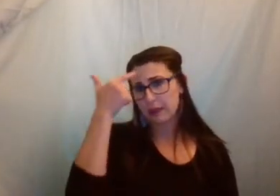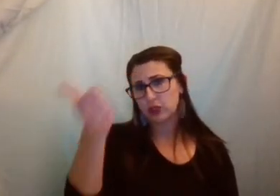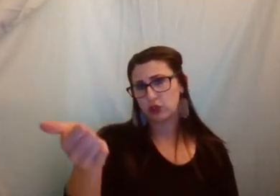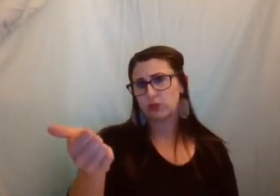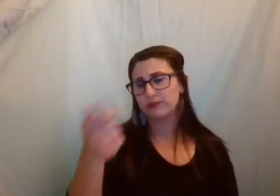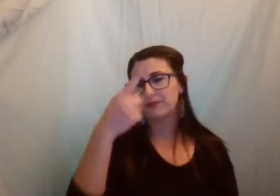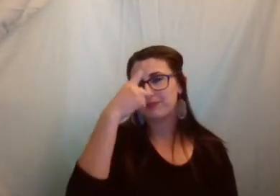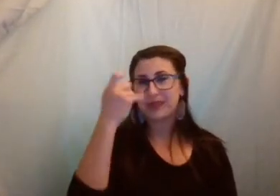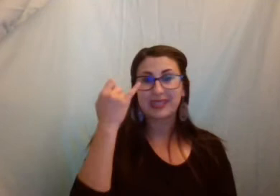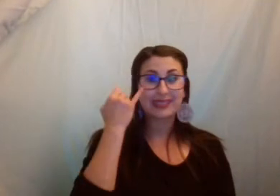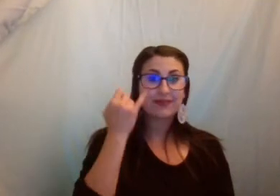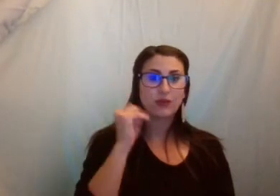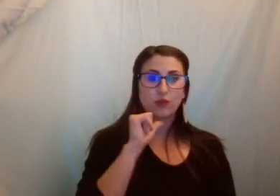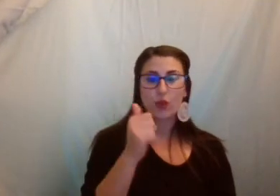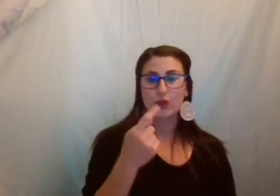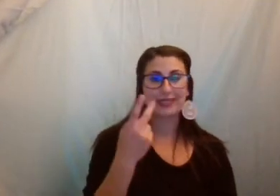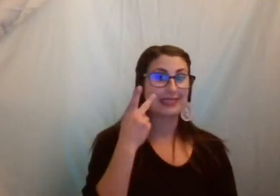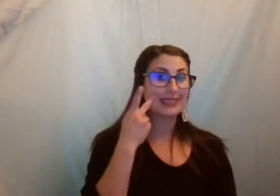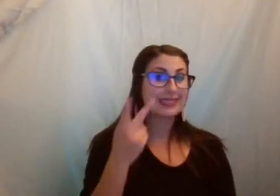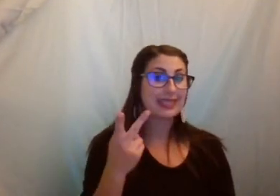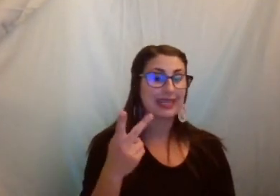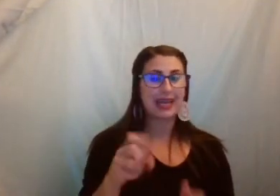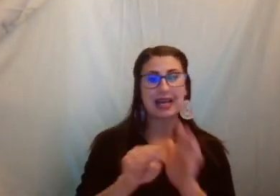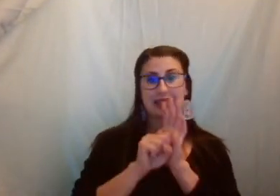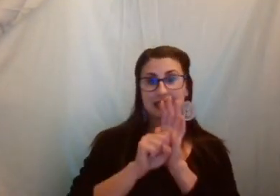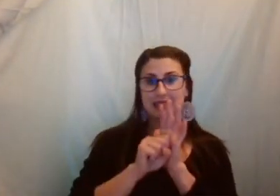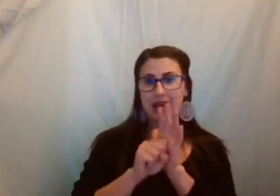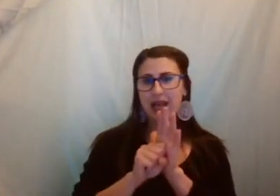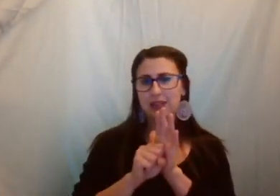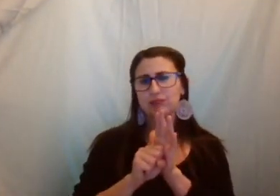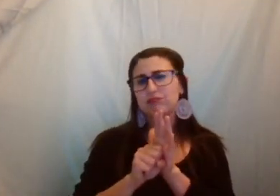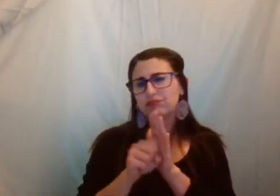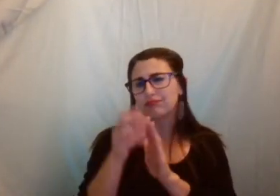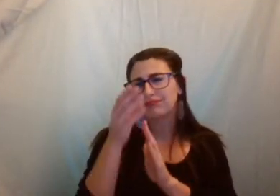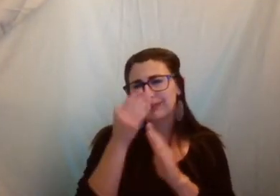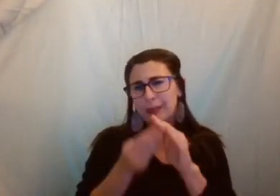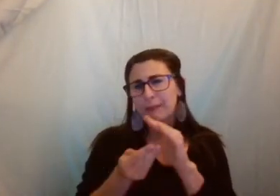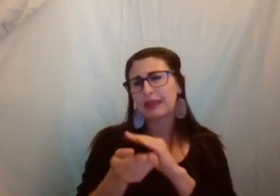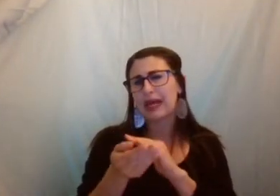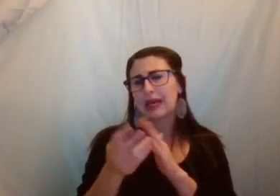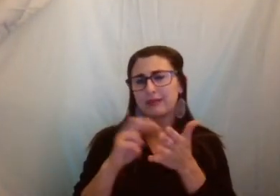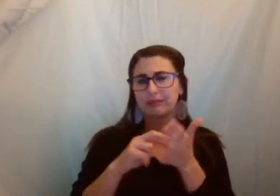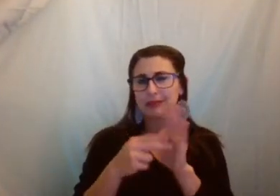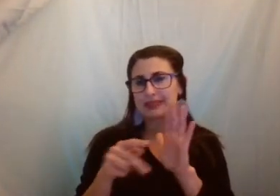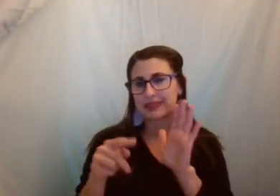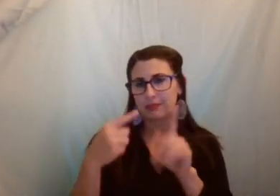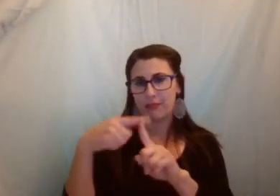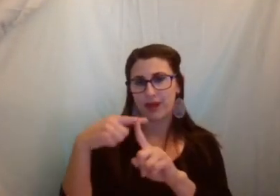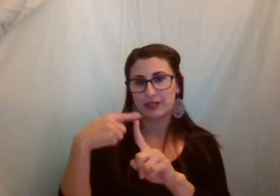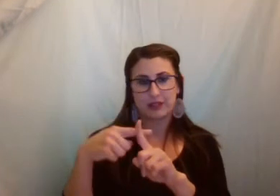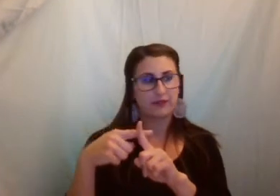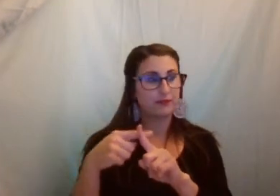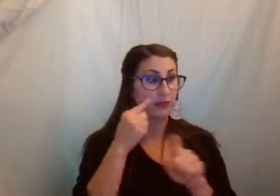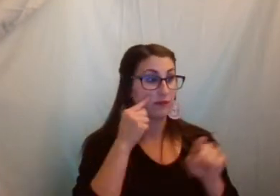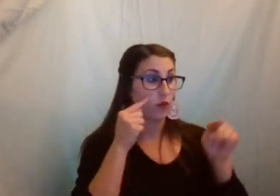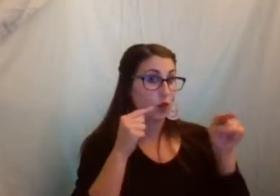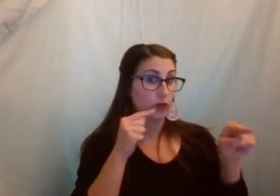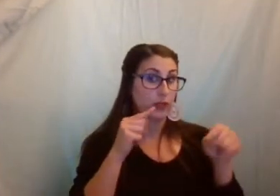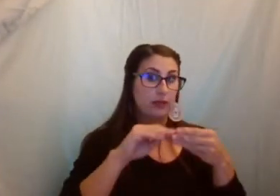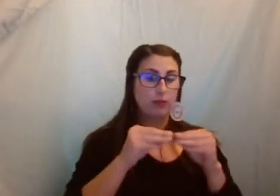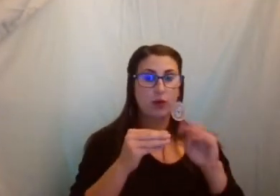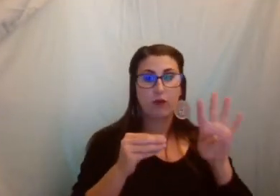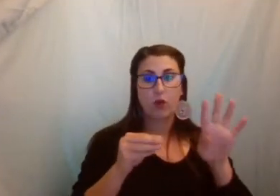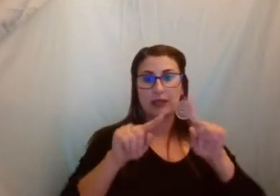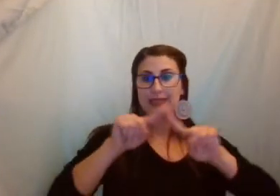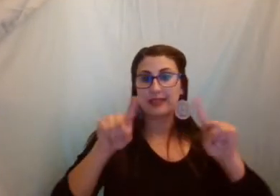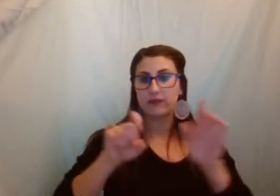31. Because if you don't see the sign, it's implied that it's positive. All right, for this one, these